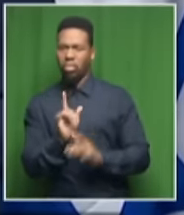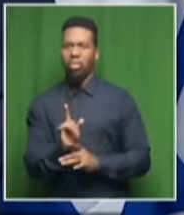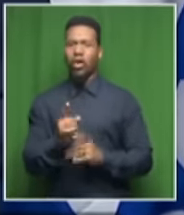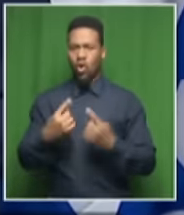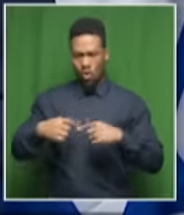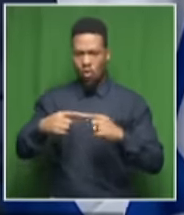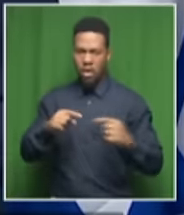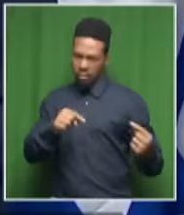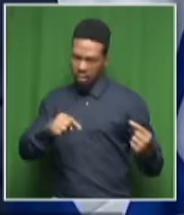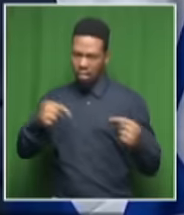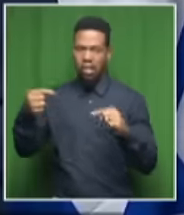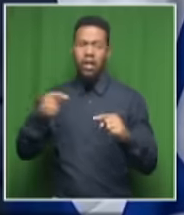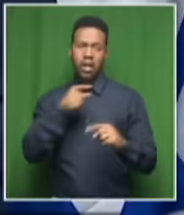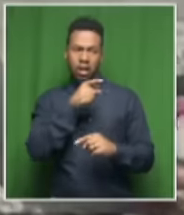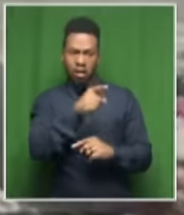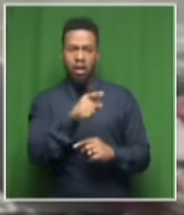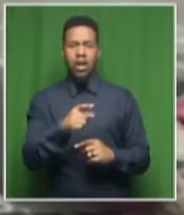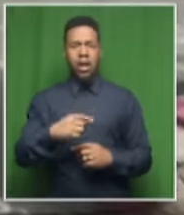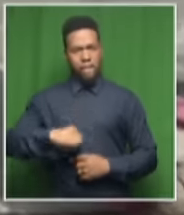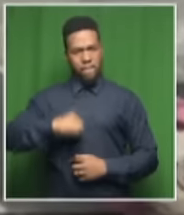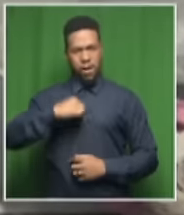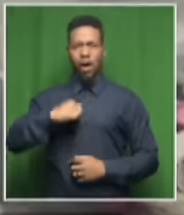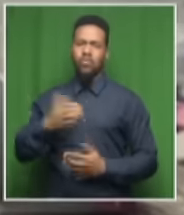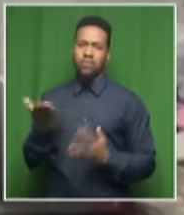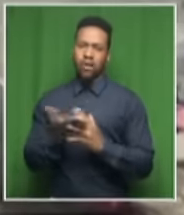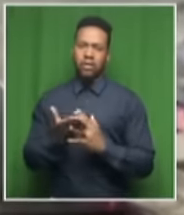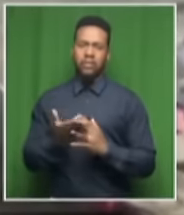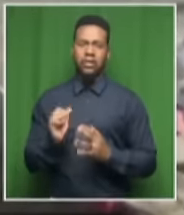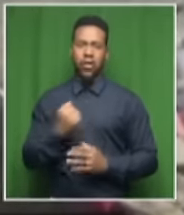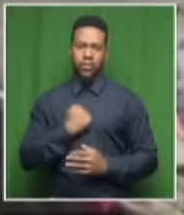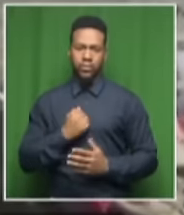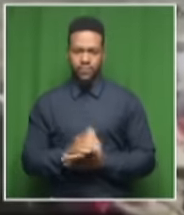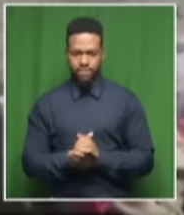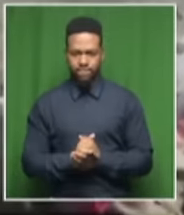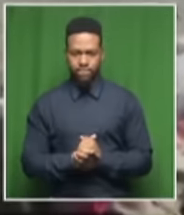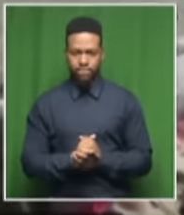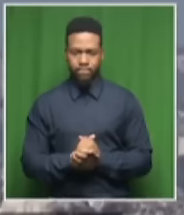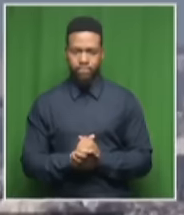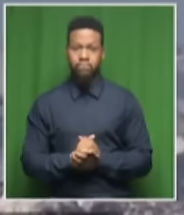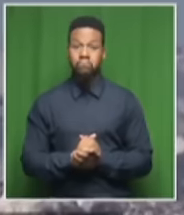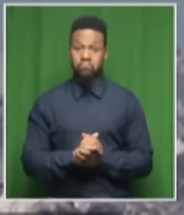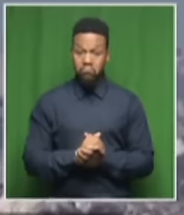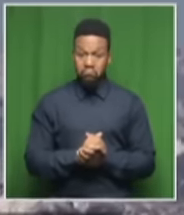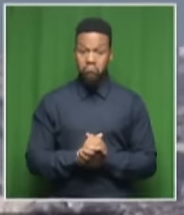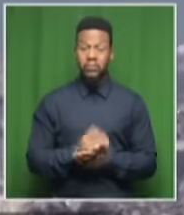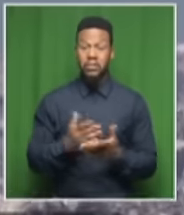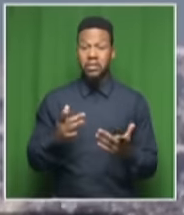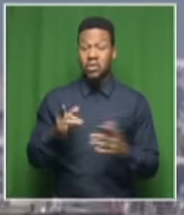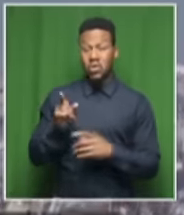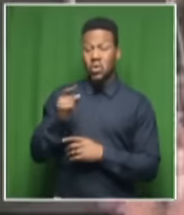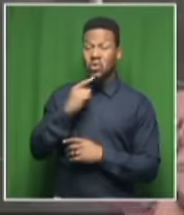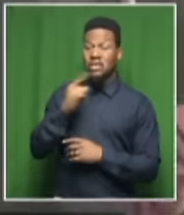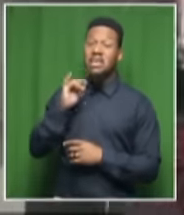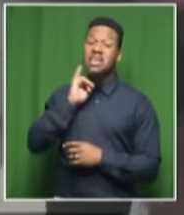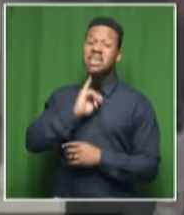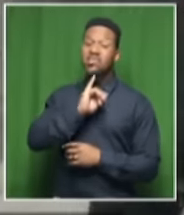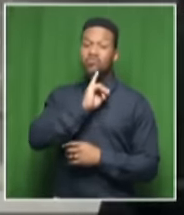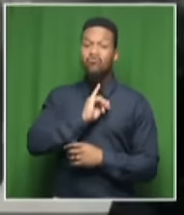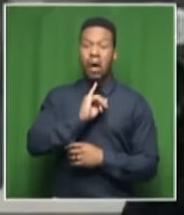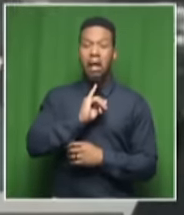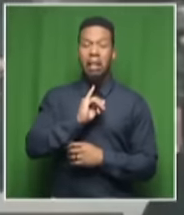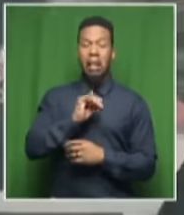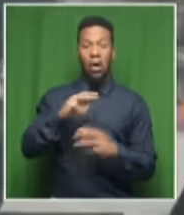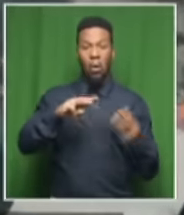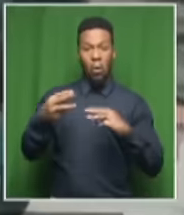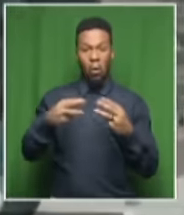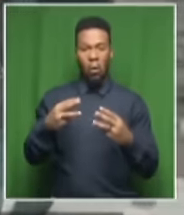present proudly our case. Jordan's King Abdullah says Israel's brutal war creates a generation of